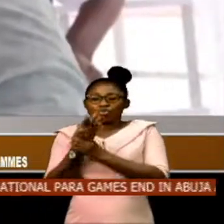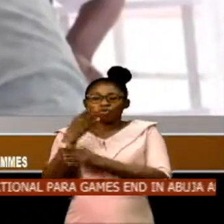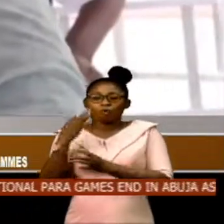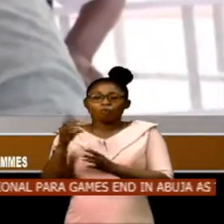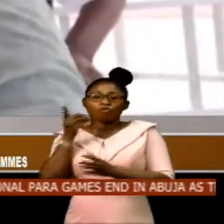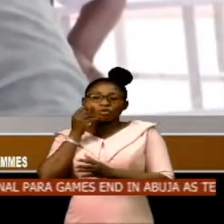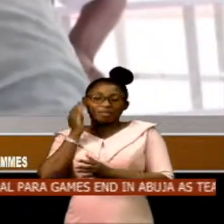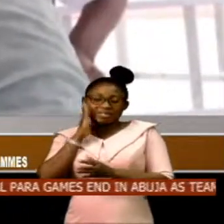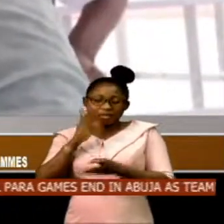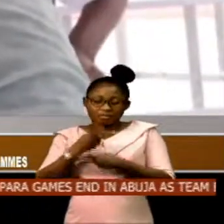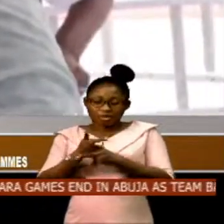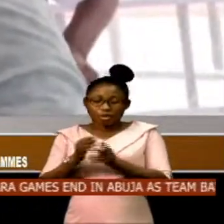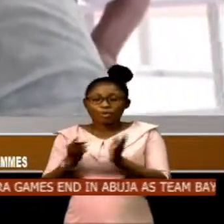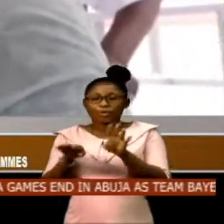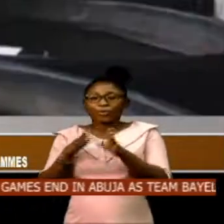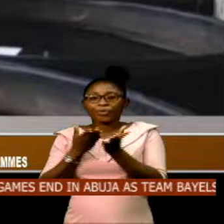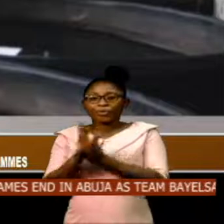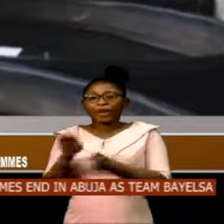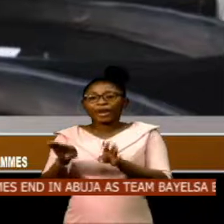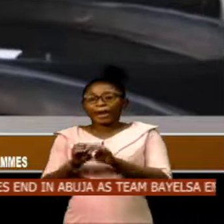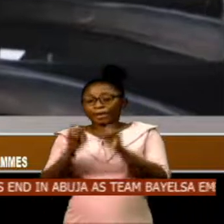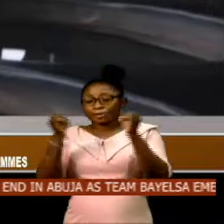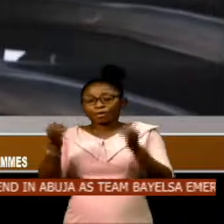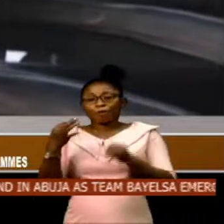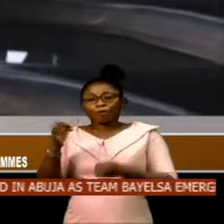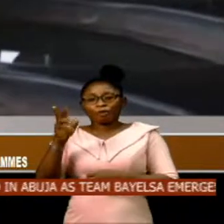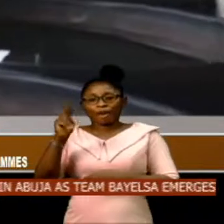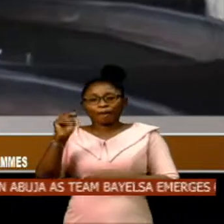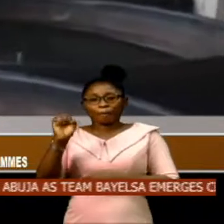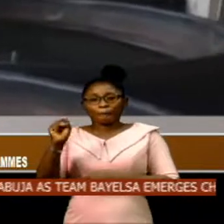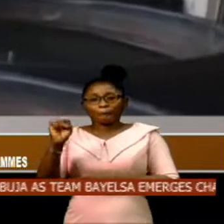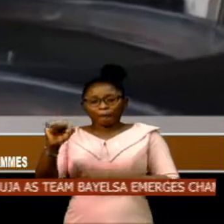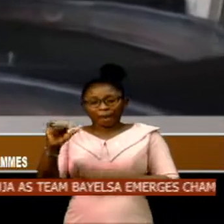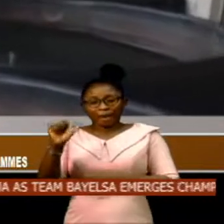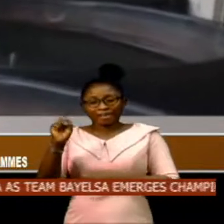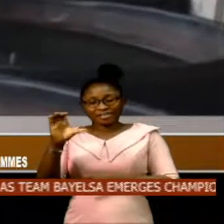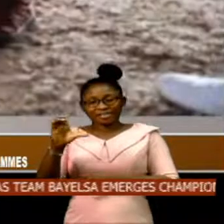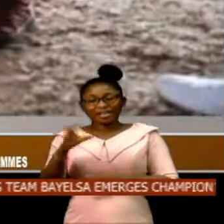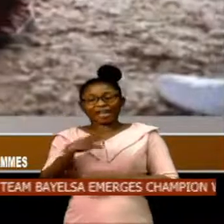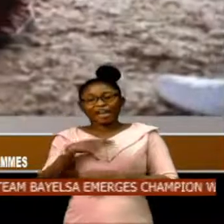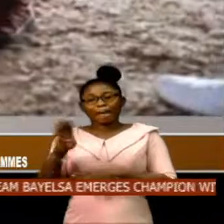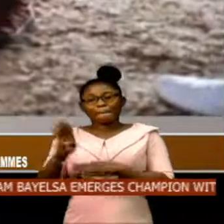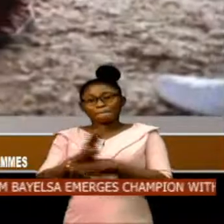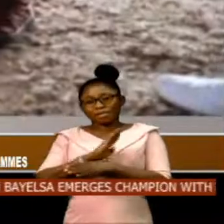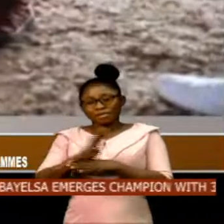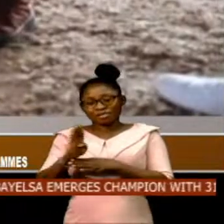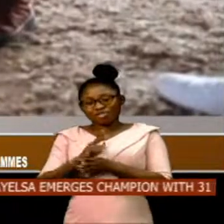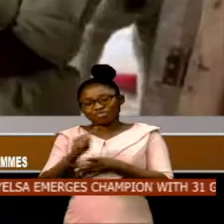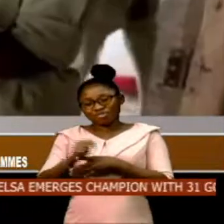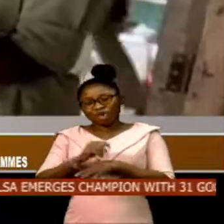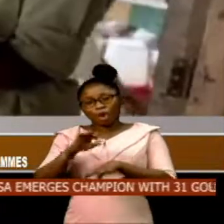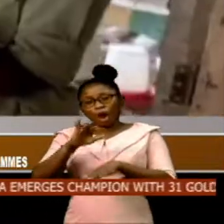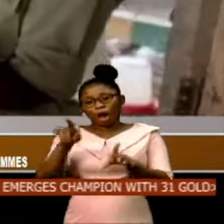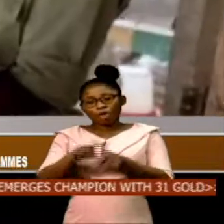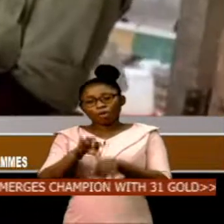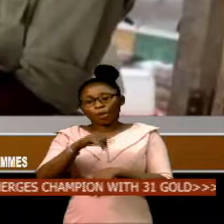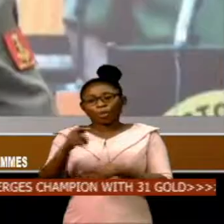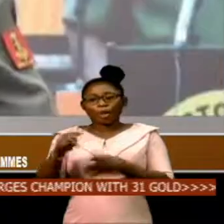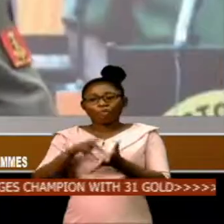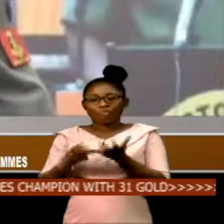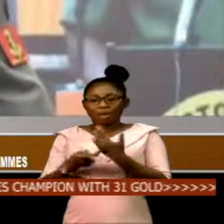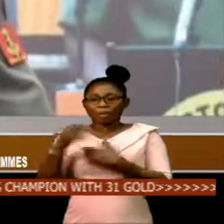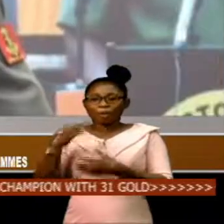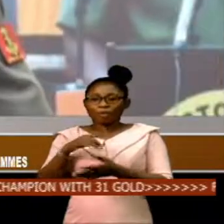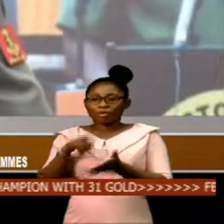products through the exposure of the NYSC skills acquisition and entrepreneurship development training, as well as other programs of the